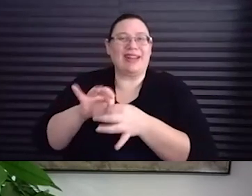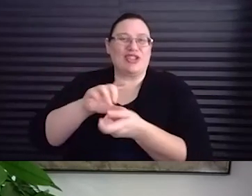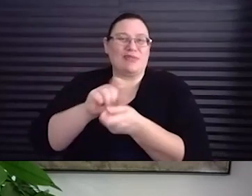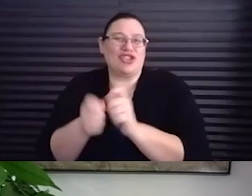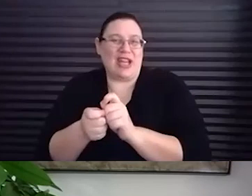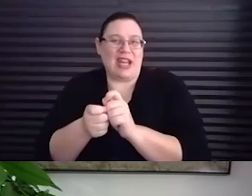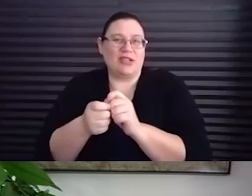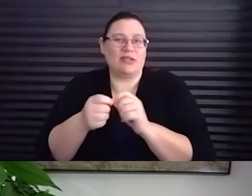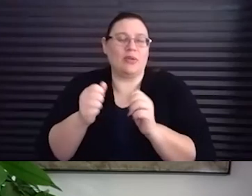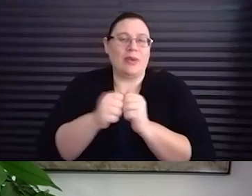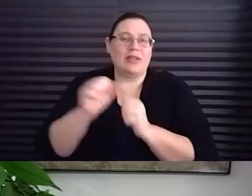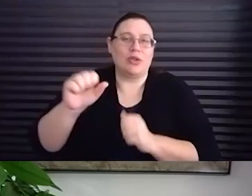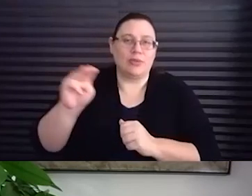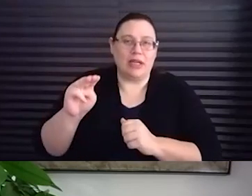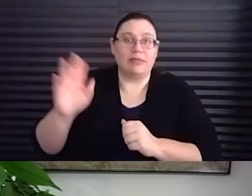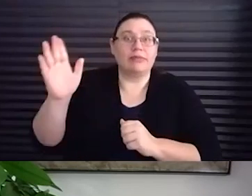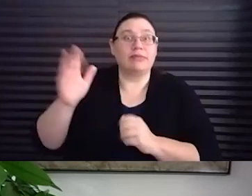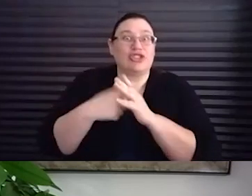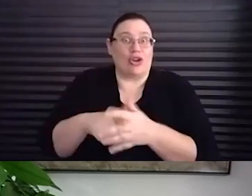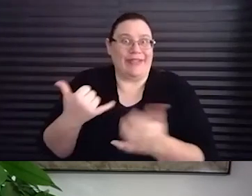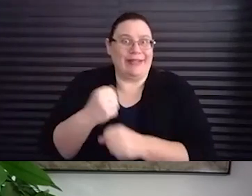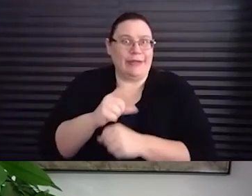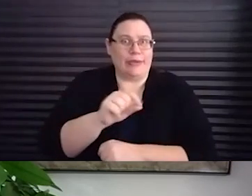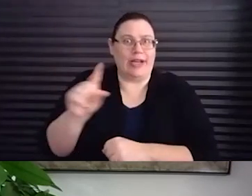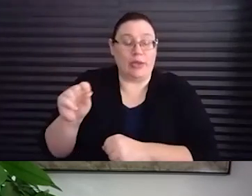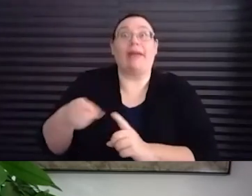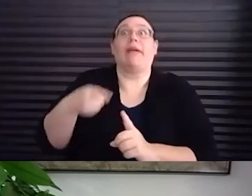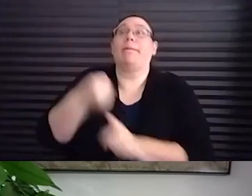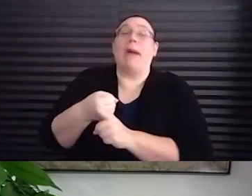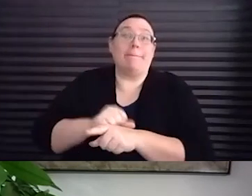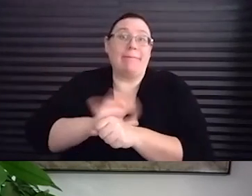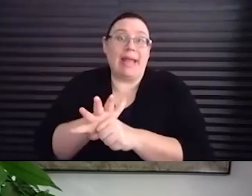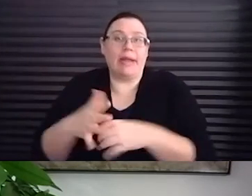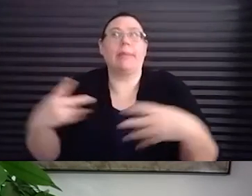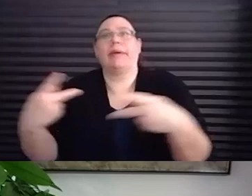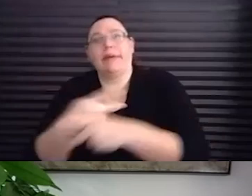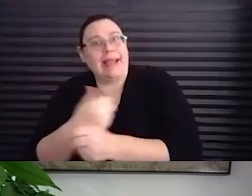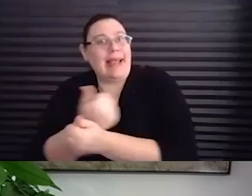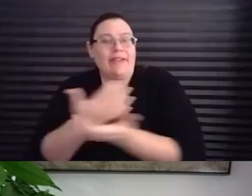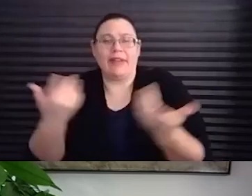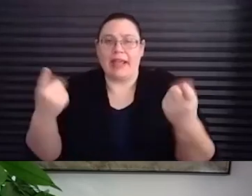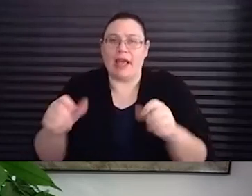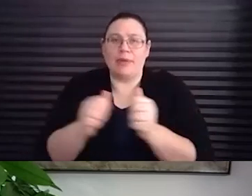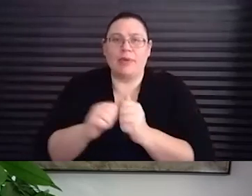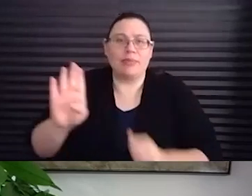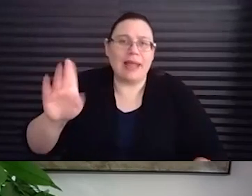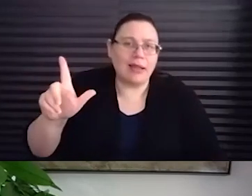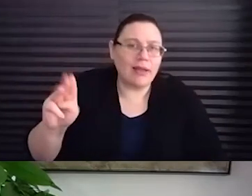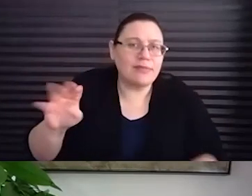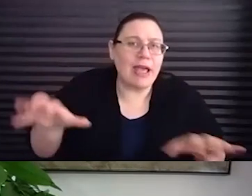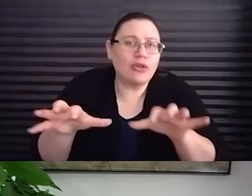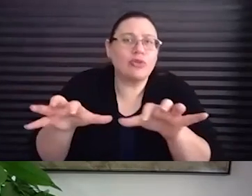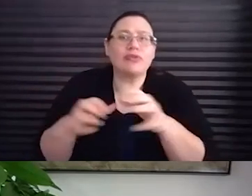came to social media, especially start of 2020. And then especially once the pandemic happened, and then everything that happened with the Black Lives Matter movement, I